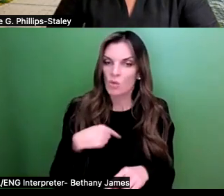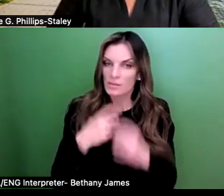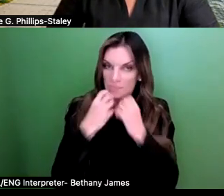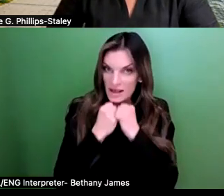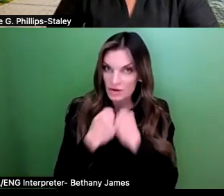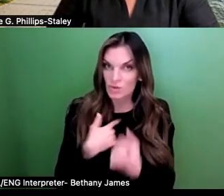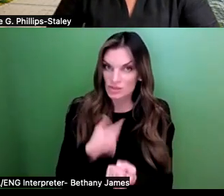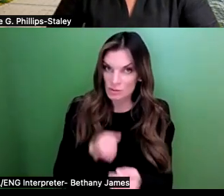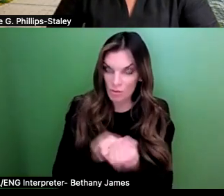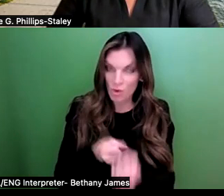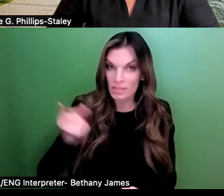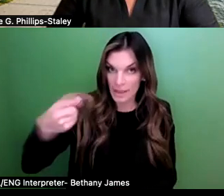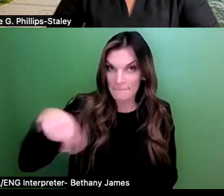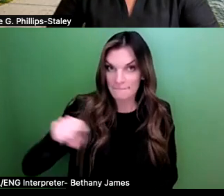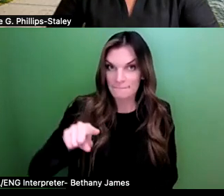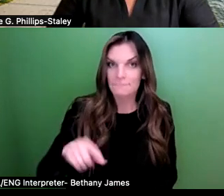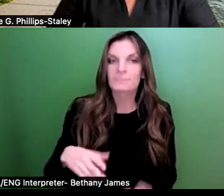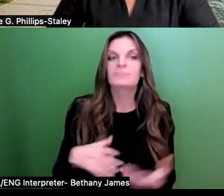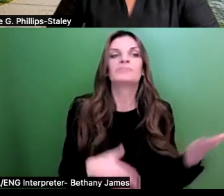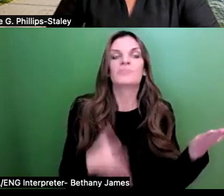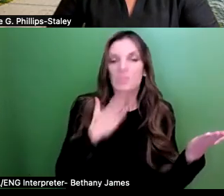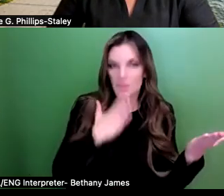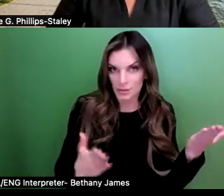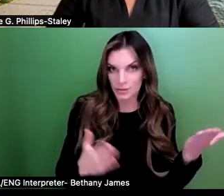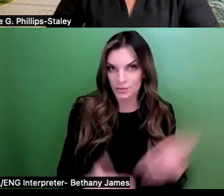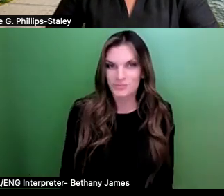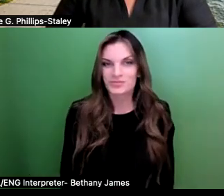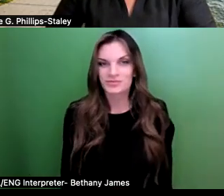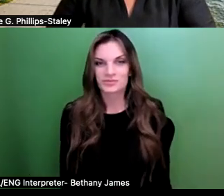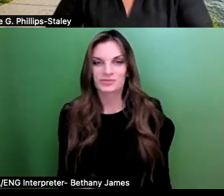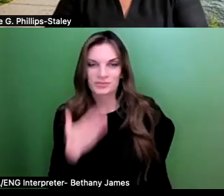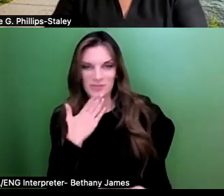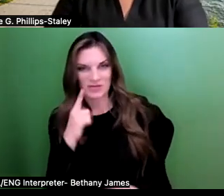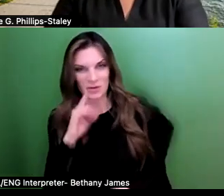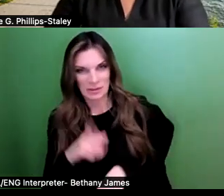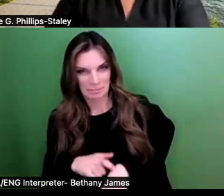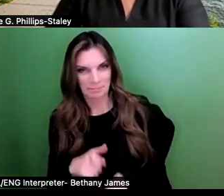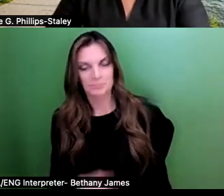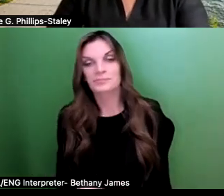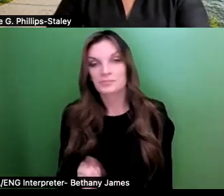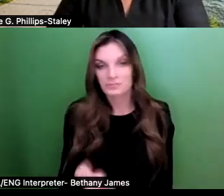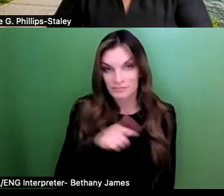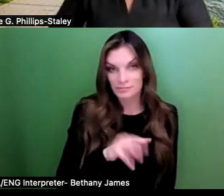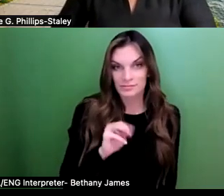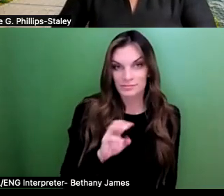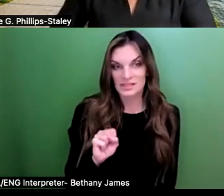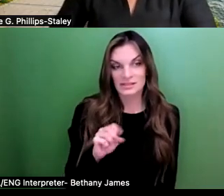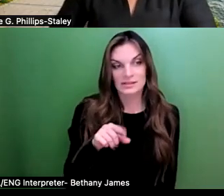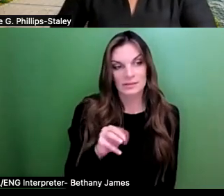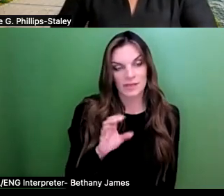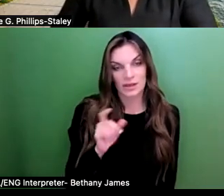We support them, and we support all of you for your time. Ms. McGovern.